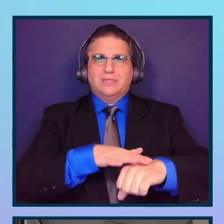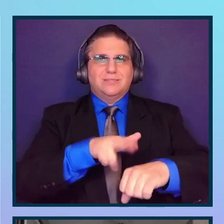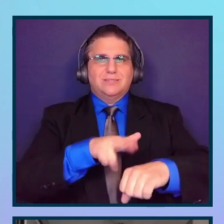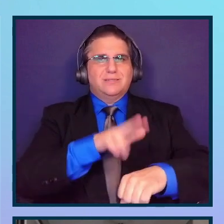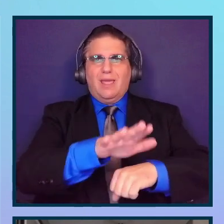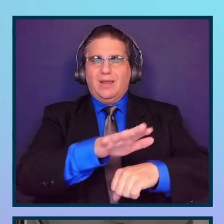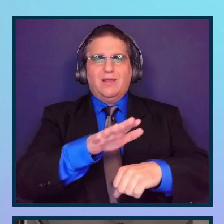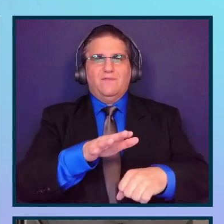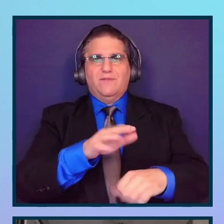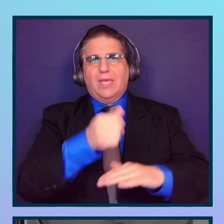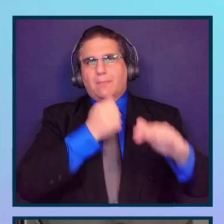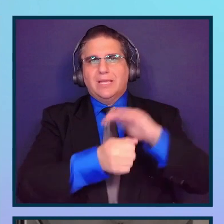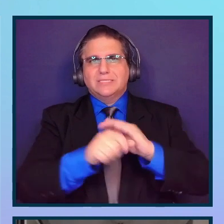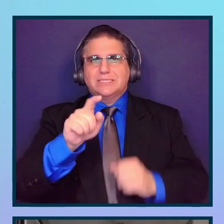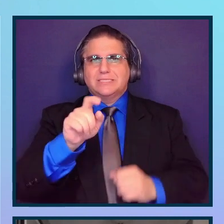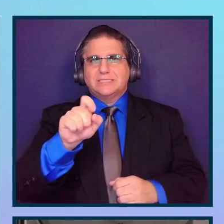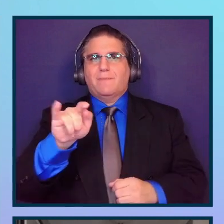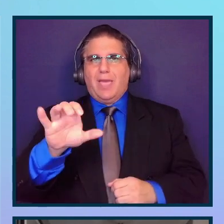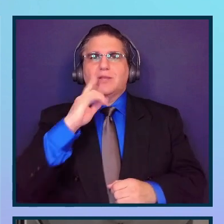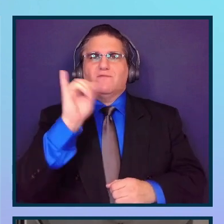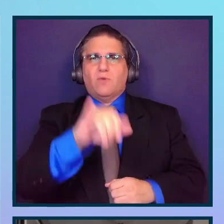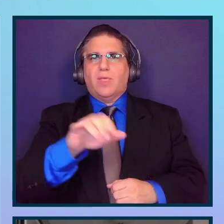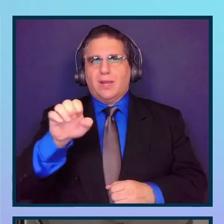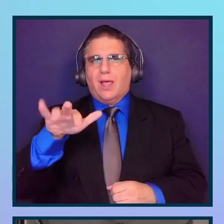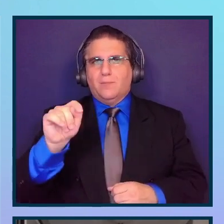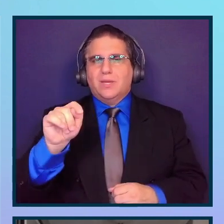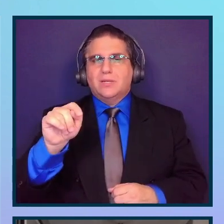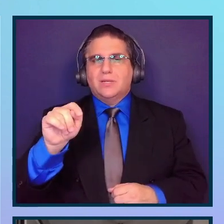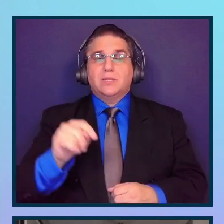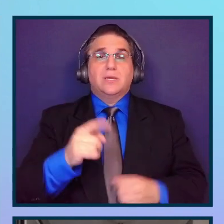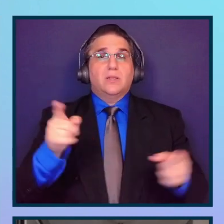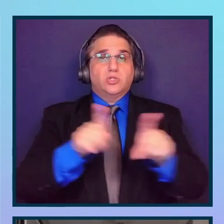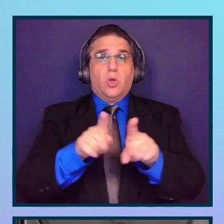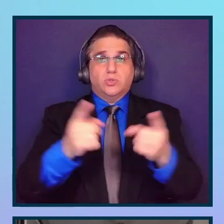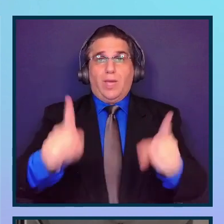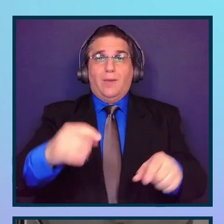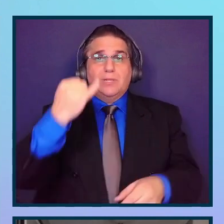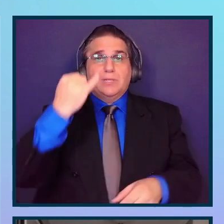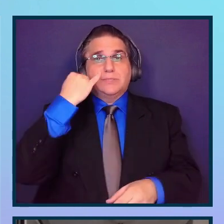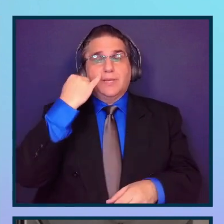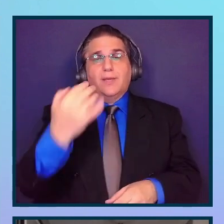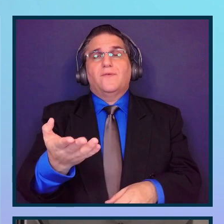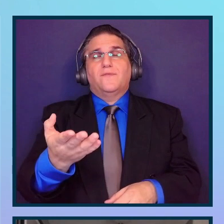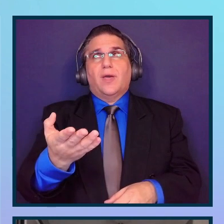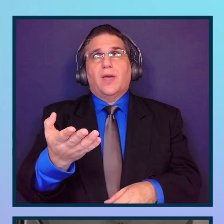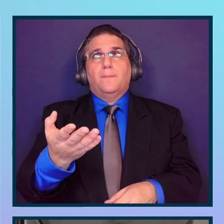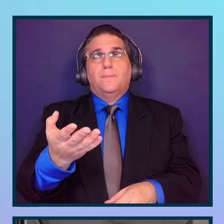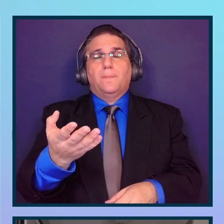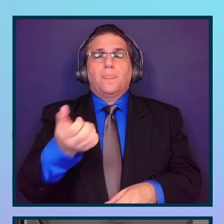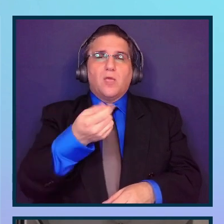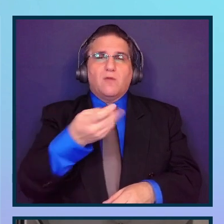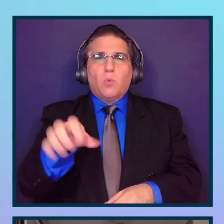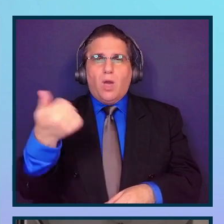implicit semantic of the element is. This also happens if in a few